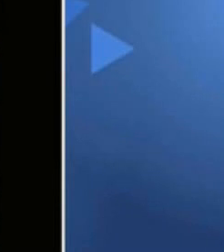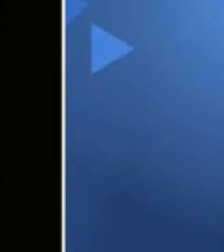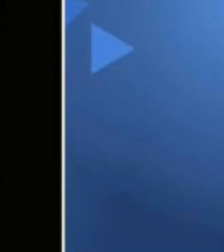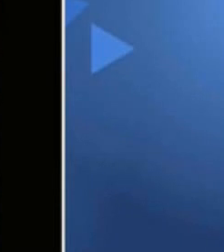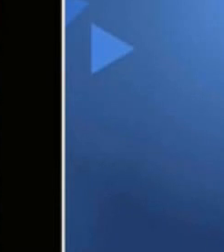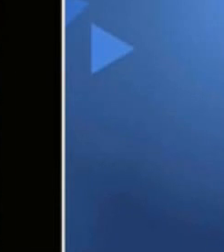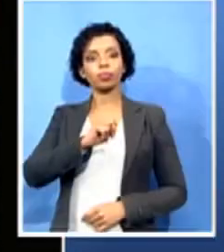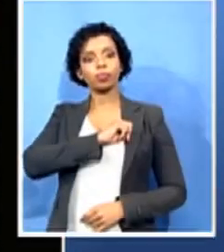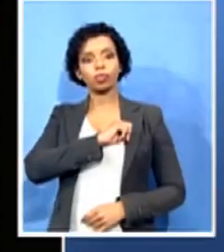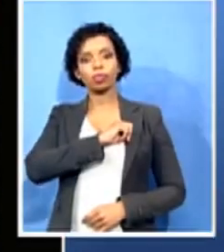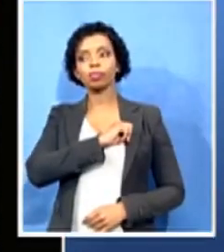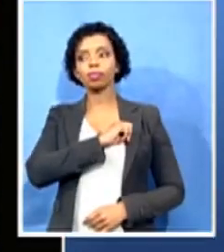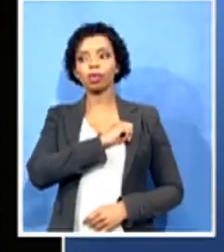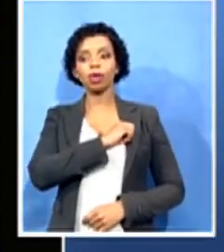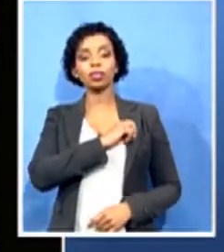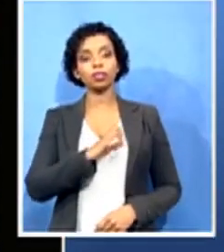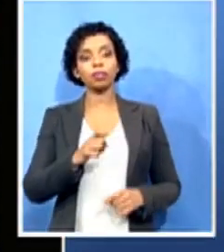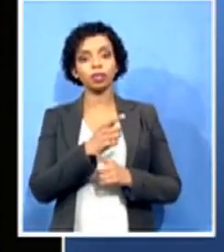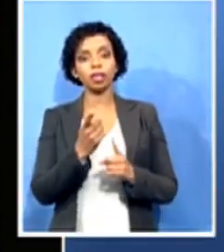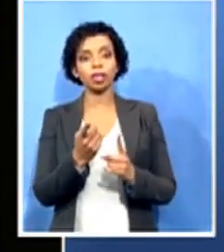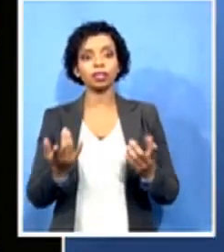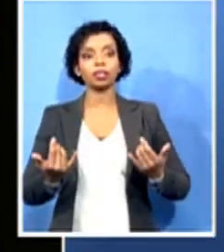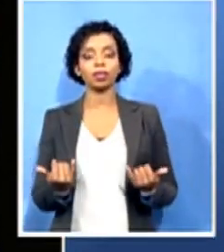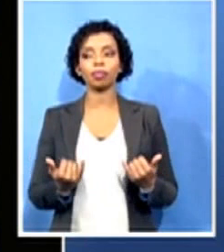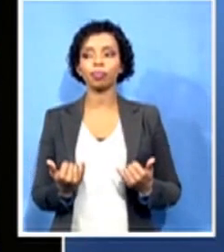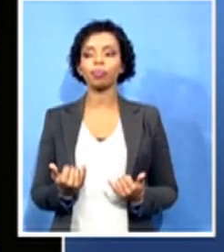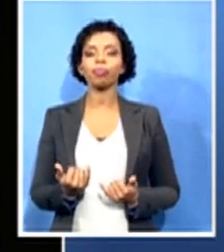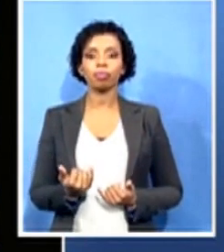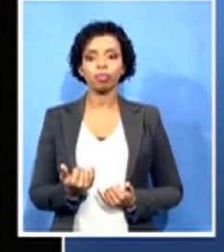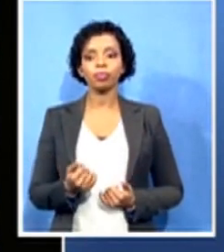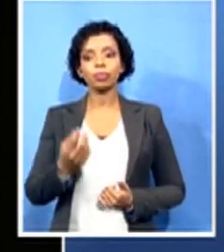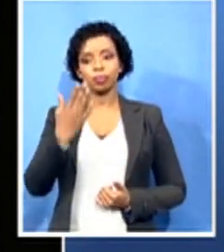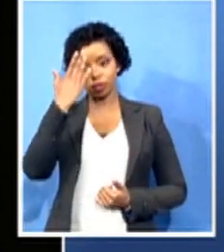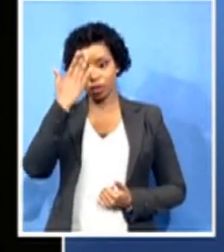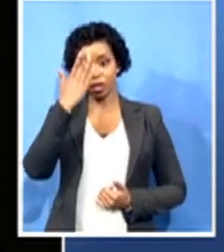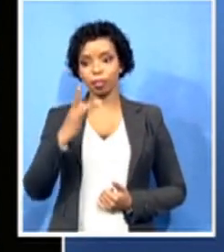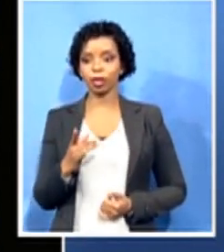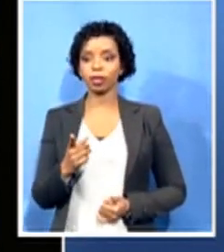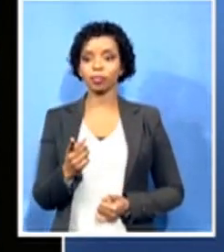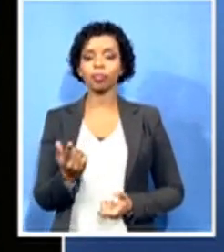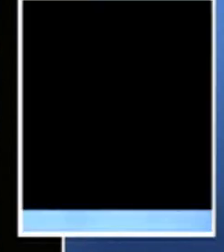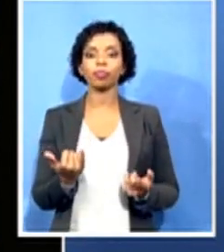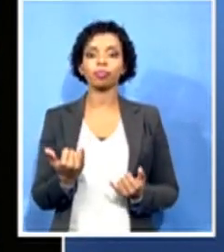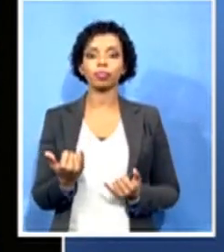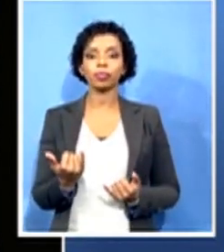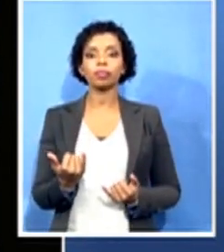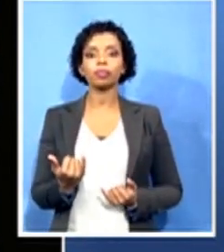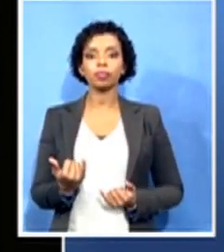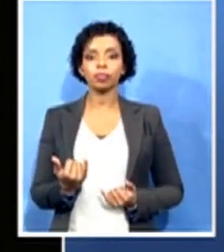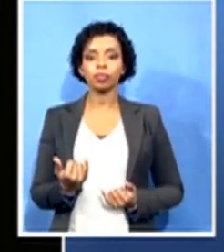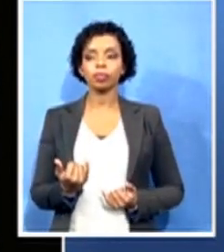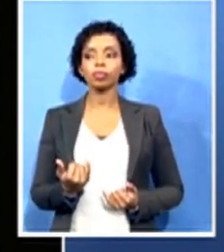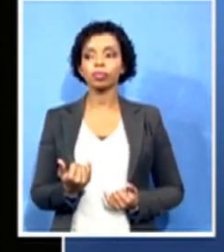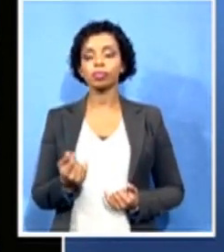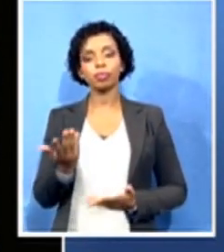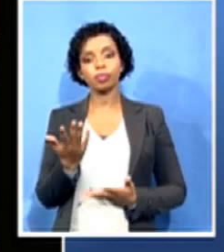from Samanko, both in Limpopo, in Steelport, and in Rustenburg. They were then